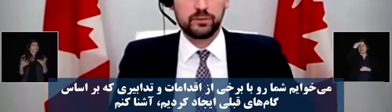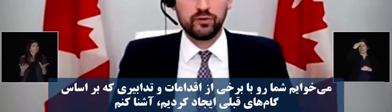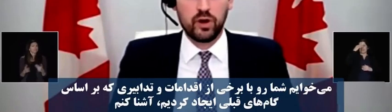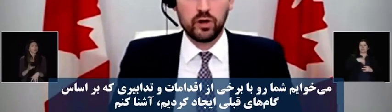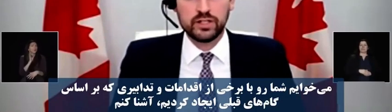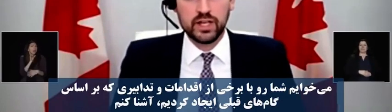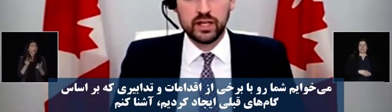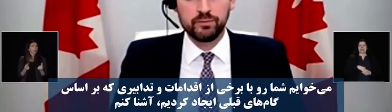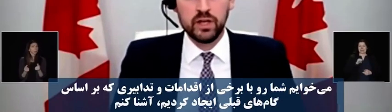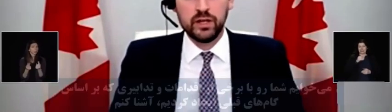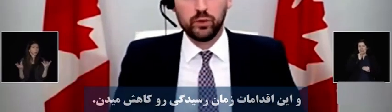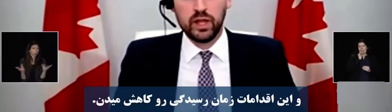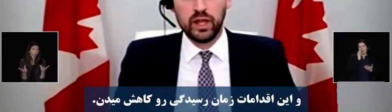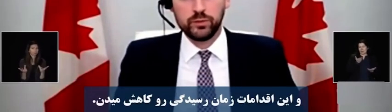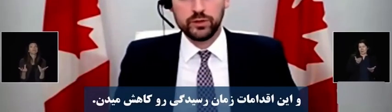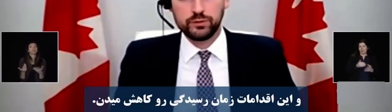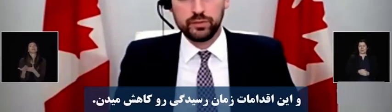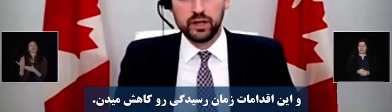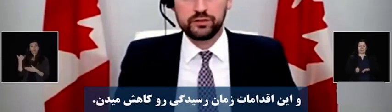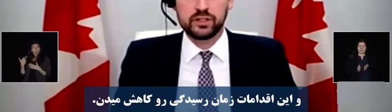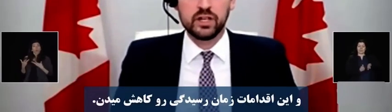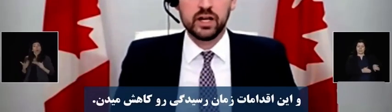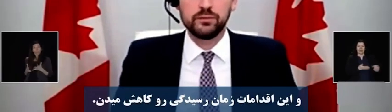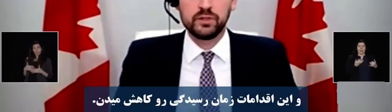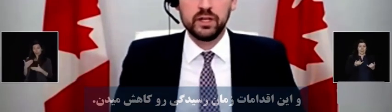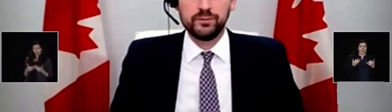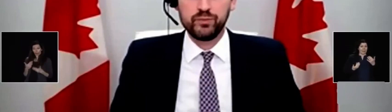some of the steps we've already taken that will help reduce